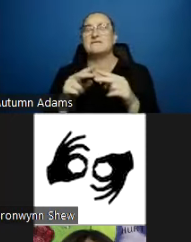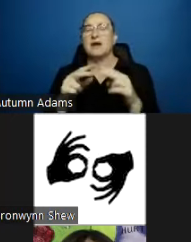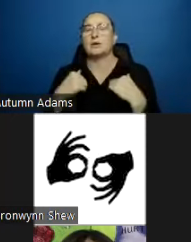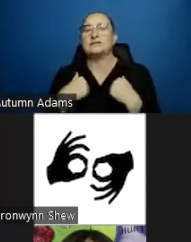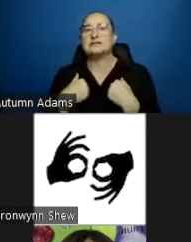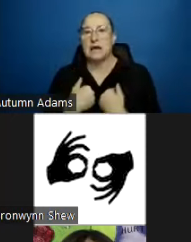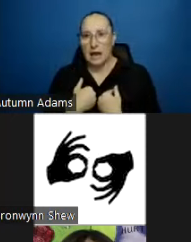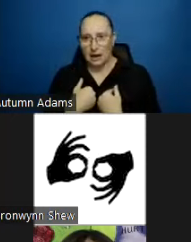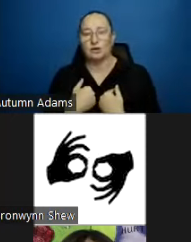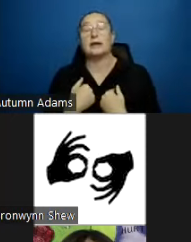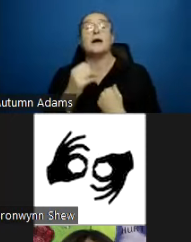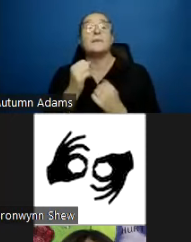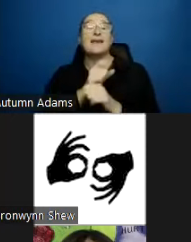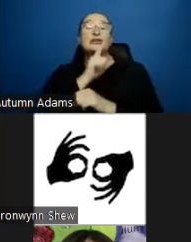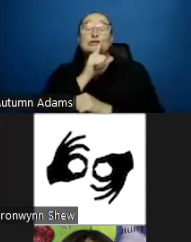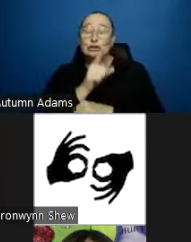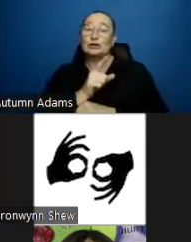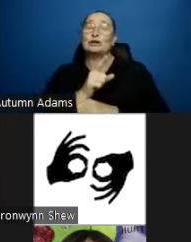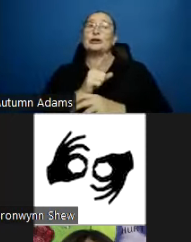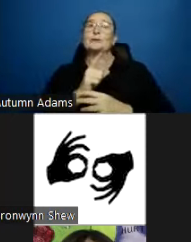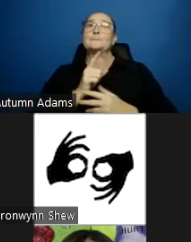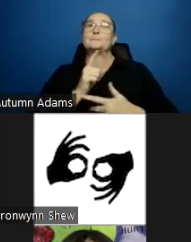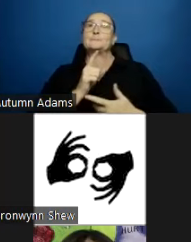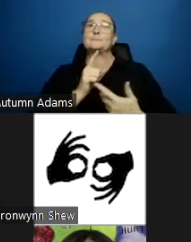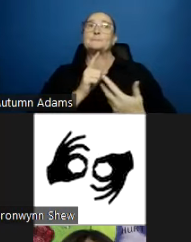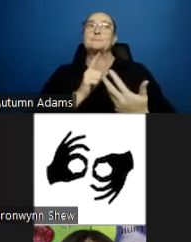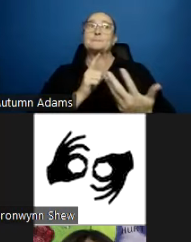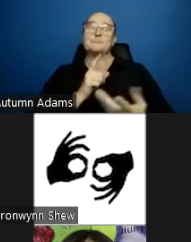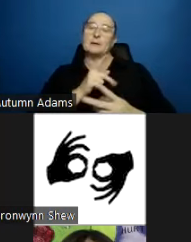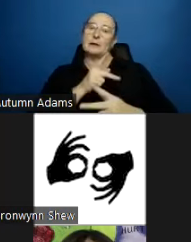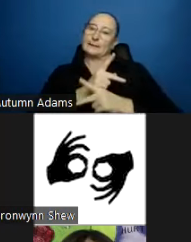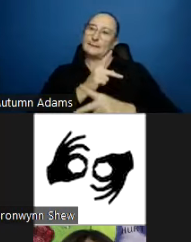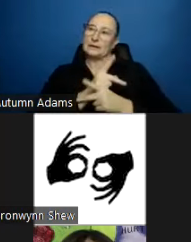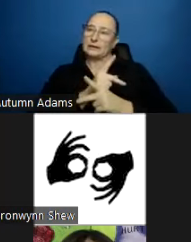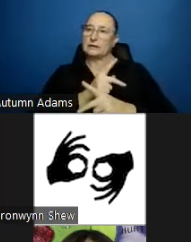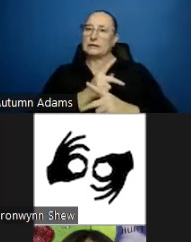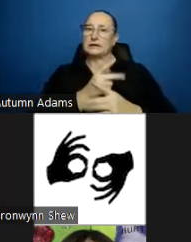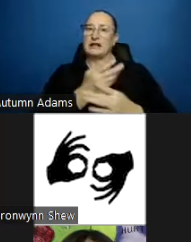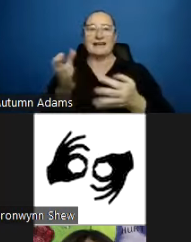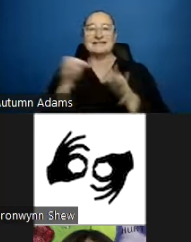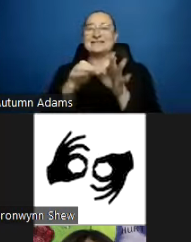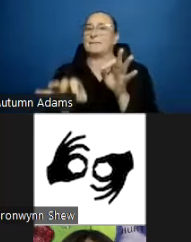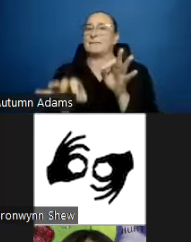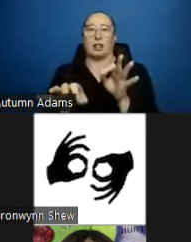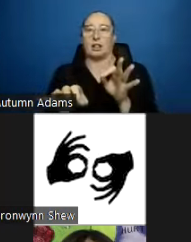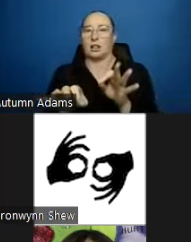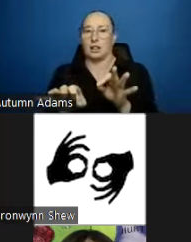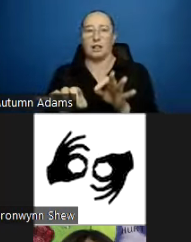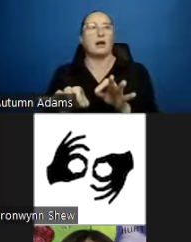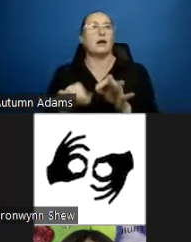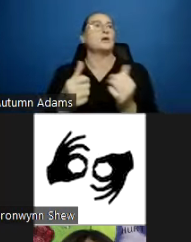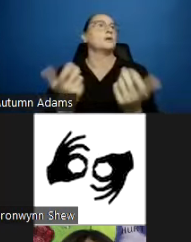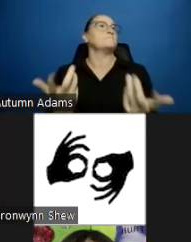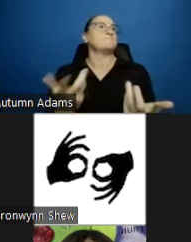want to make sure that you are keeping things simple. You're trying to keep things